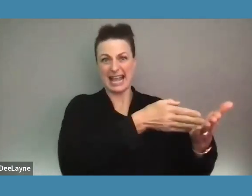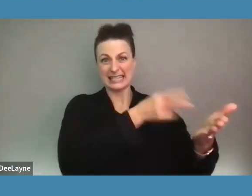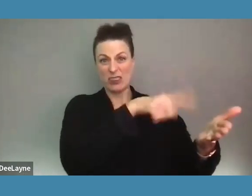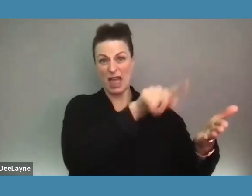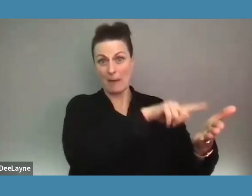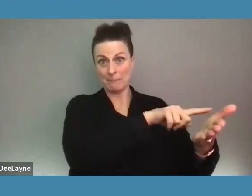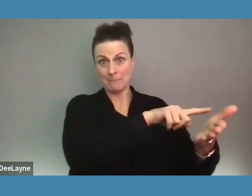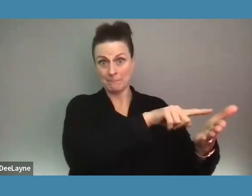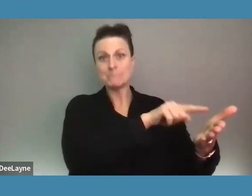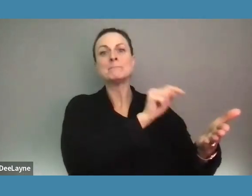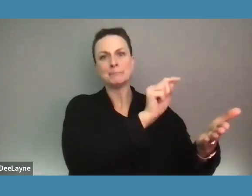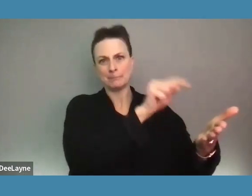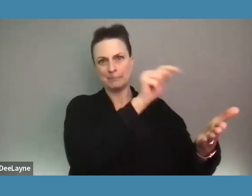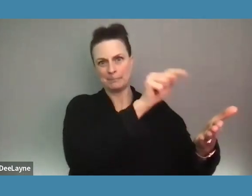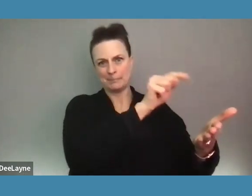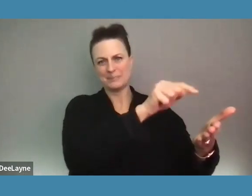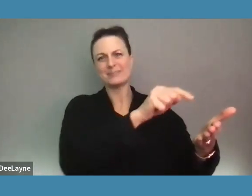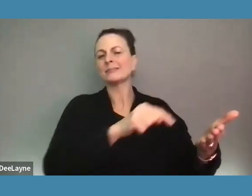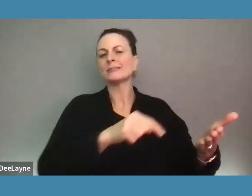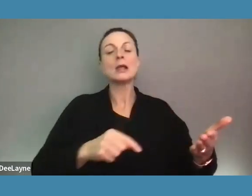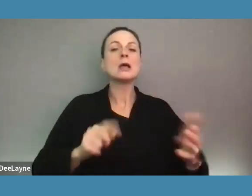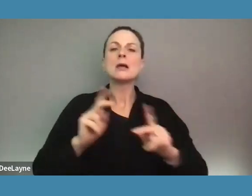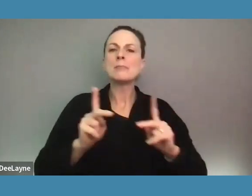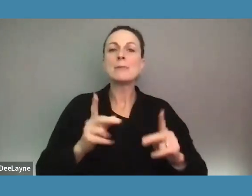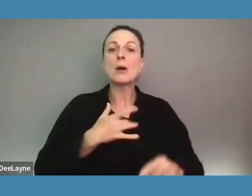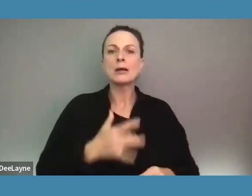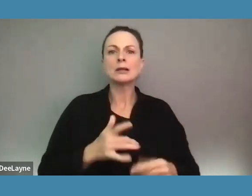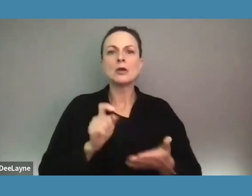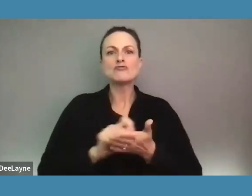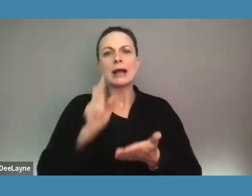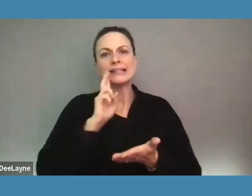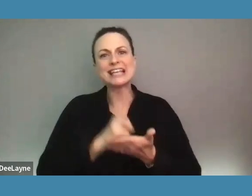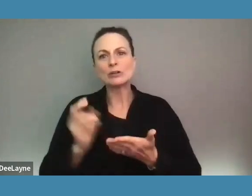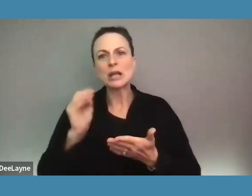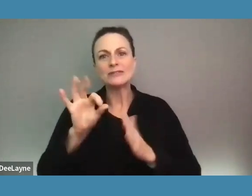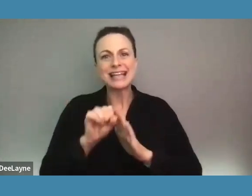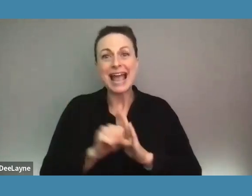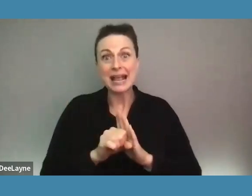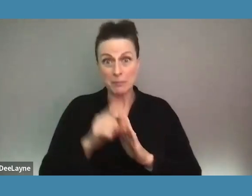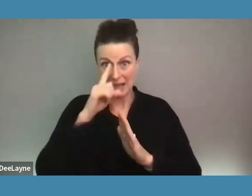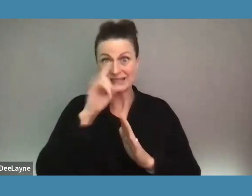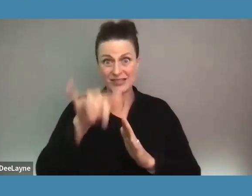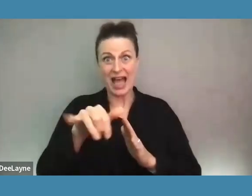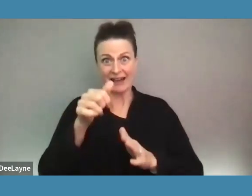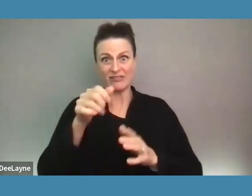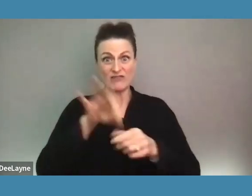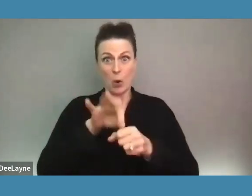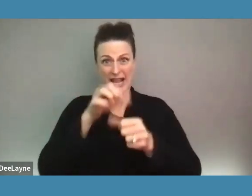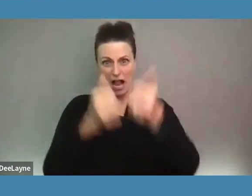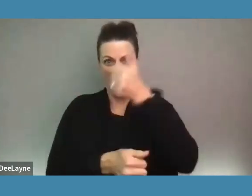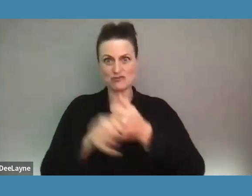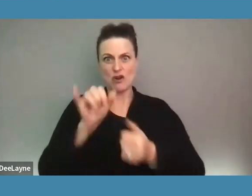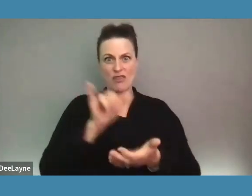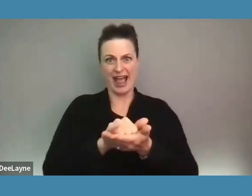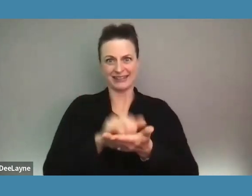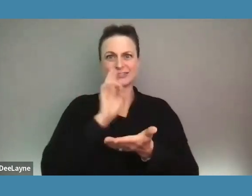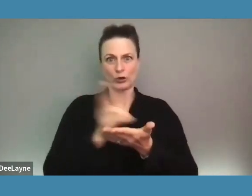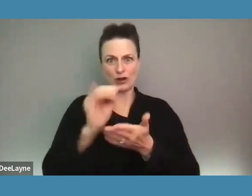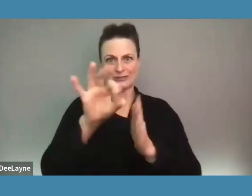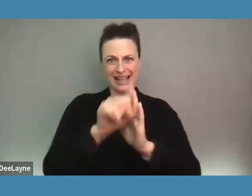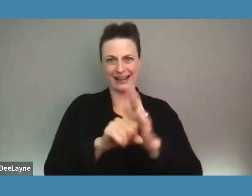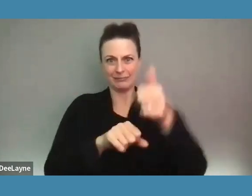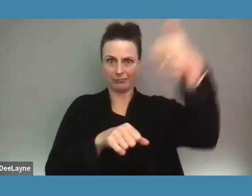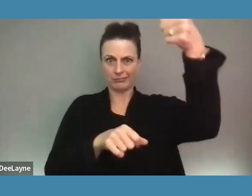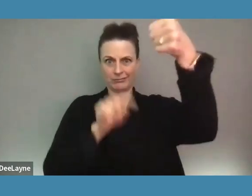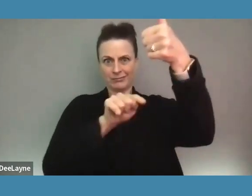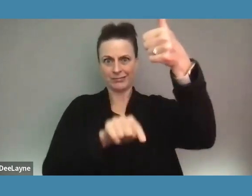against. Usually people write in the Secretary of State because it's the Secretary of State's job to